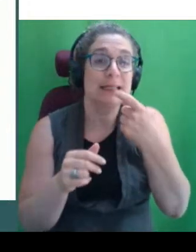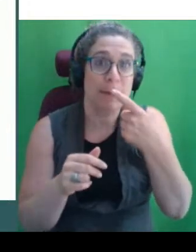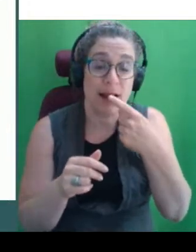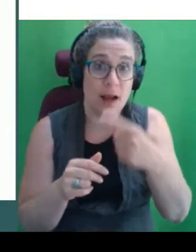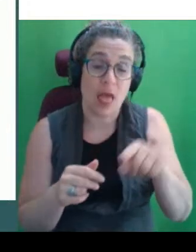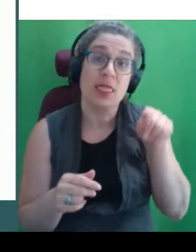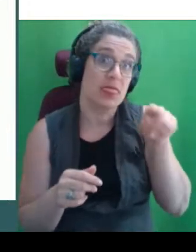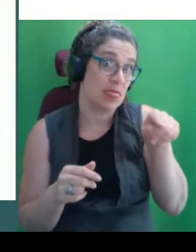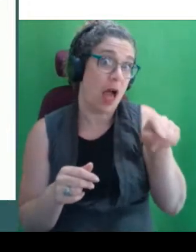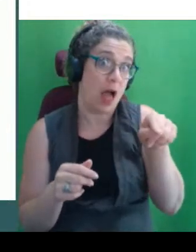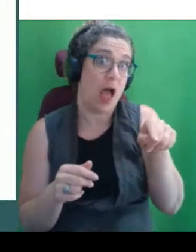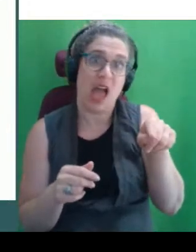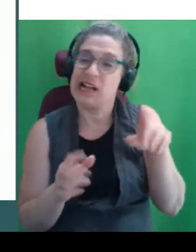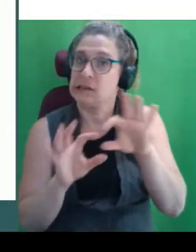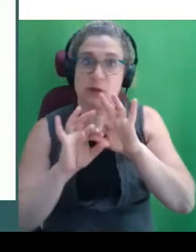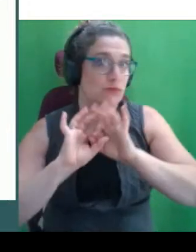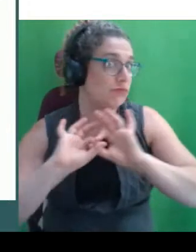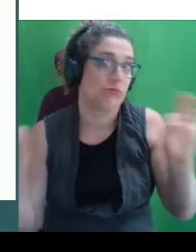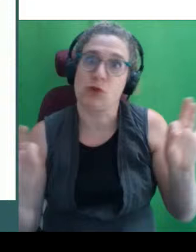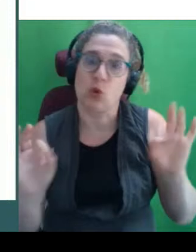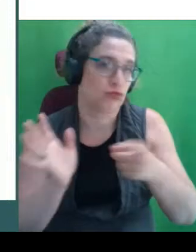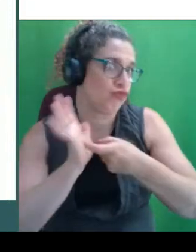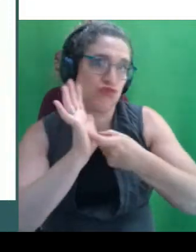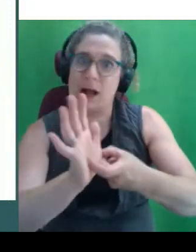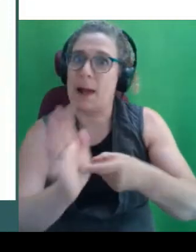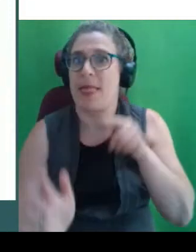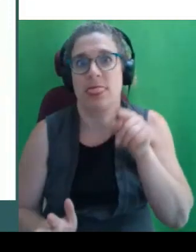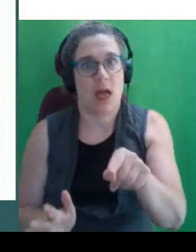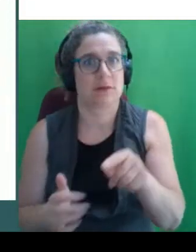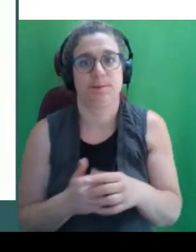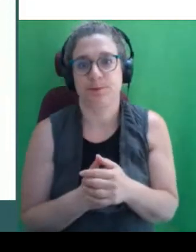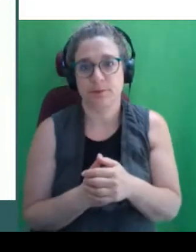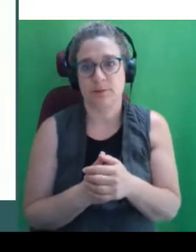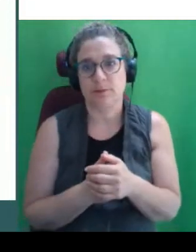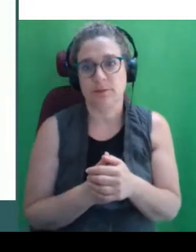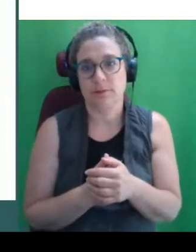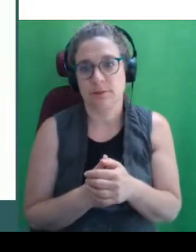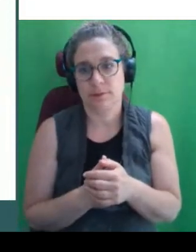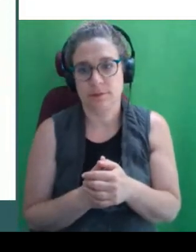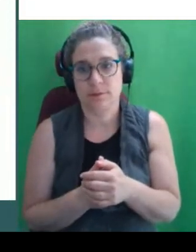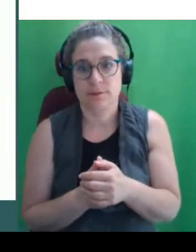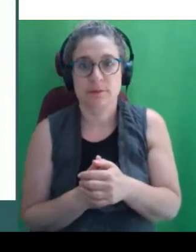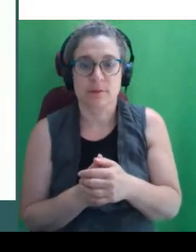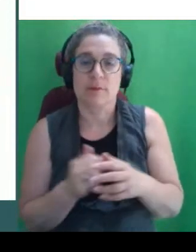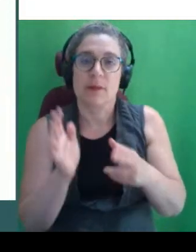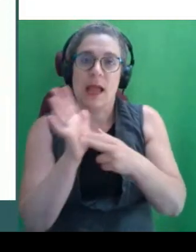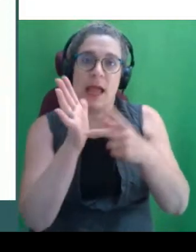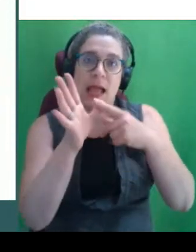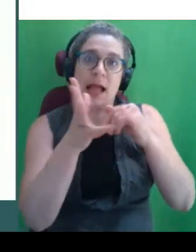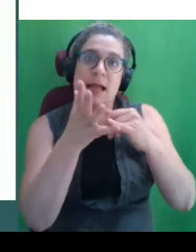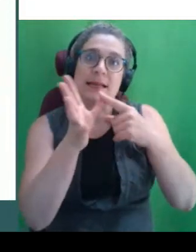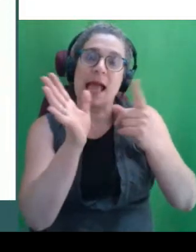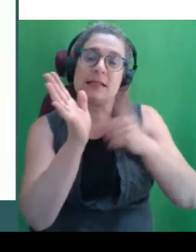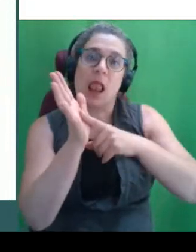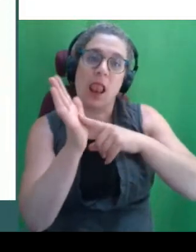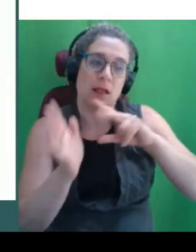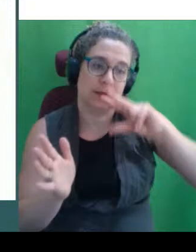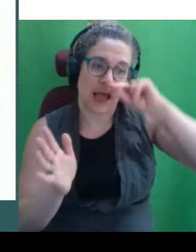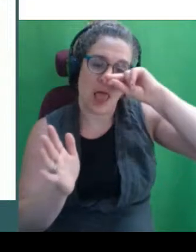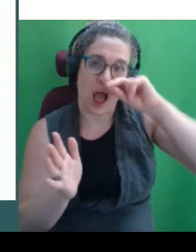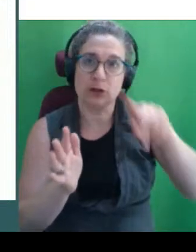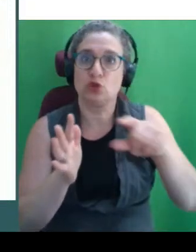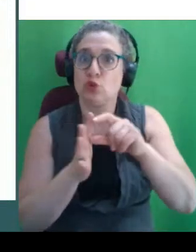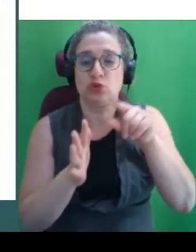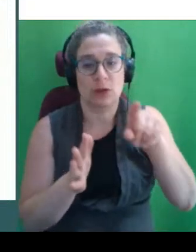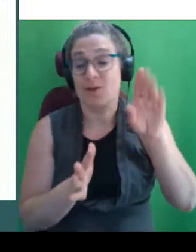that is not something that we recommend at all. Nasal saline douches, you've heard from Glenys how wonderful they can be.